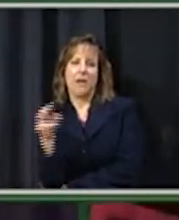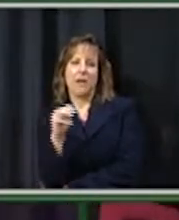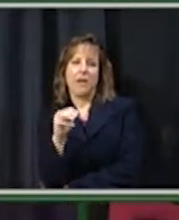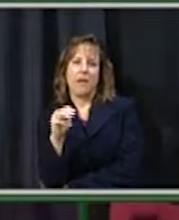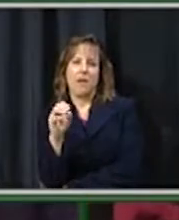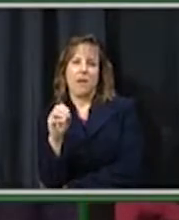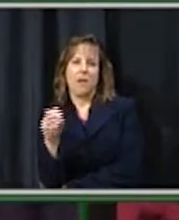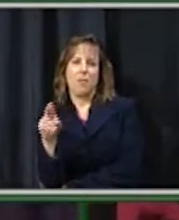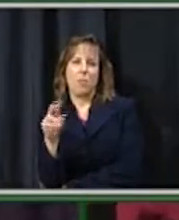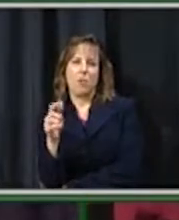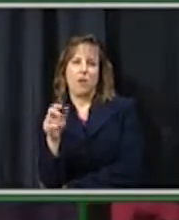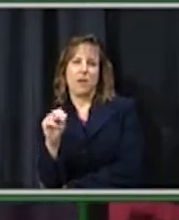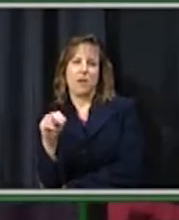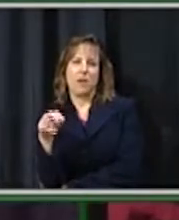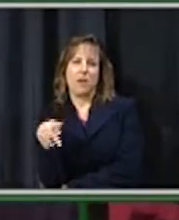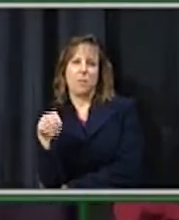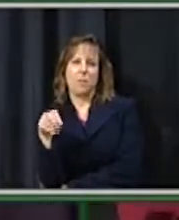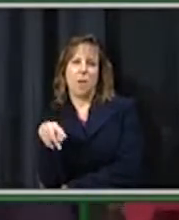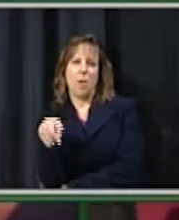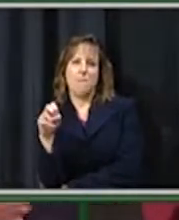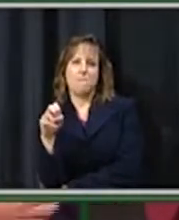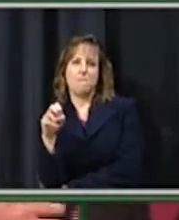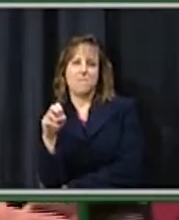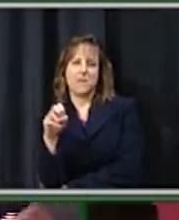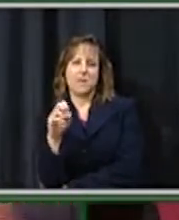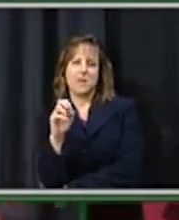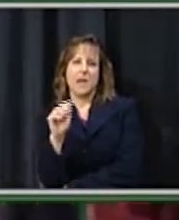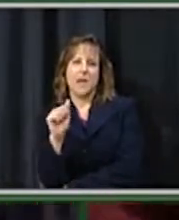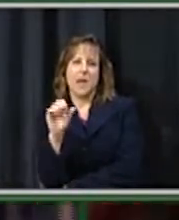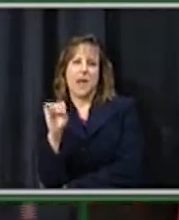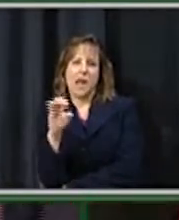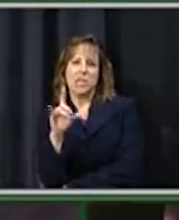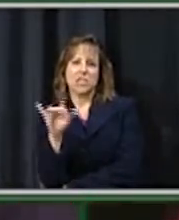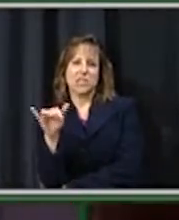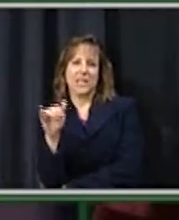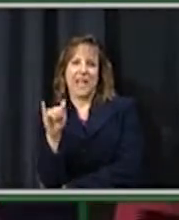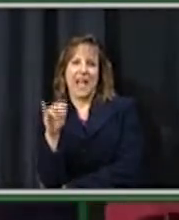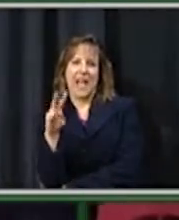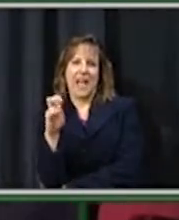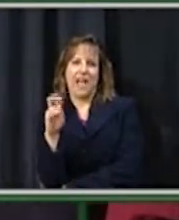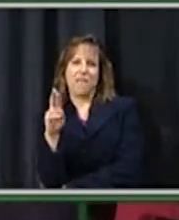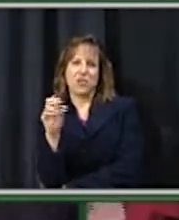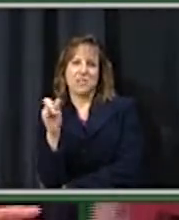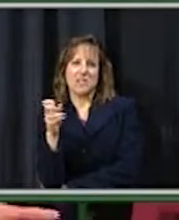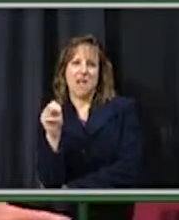Morgan Pope. Ashley Iverson.